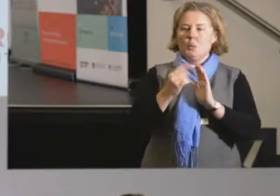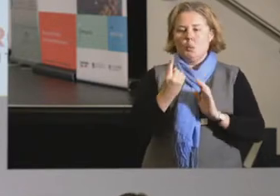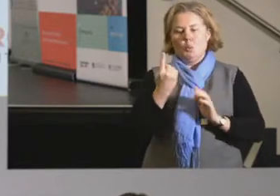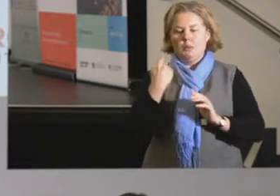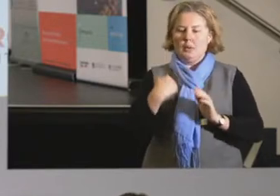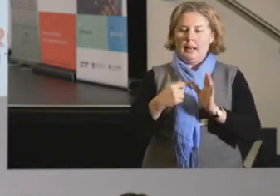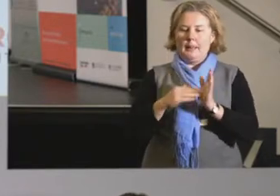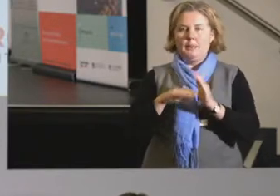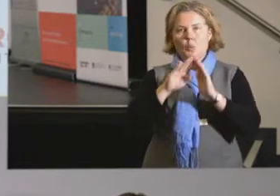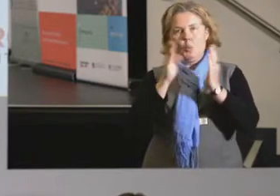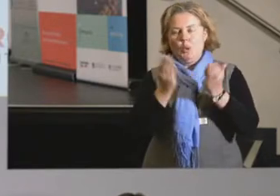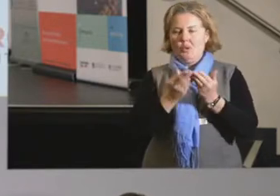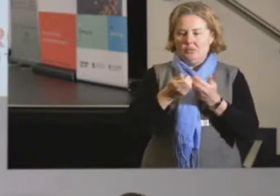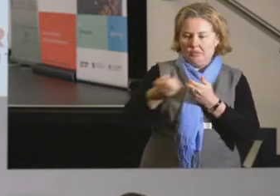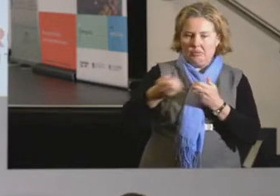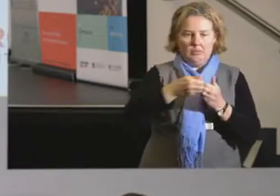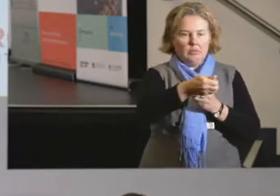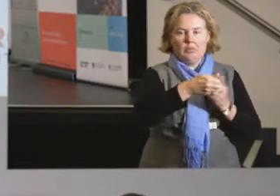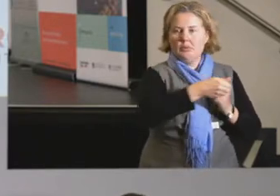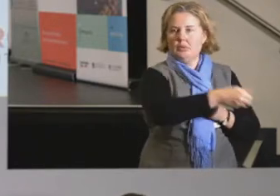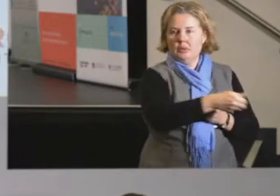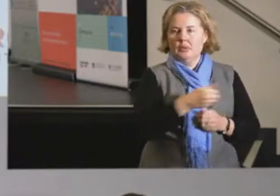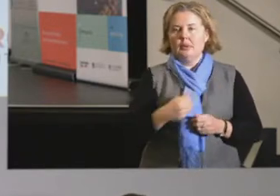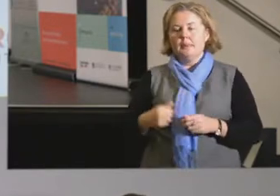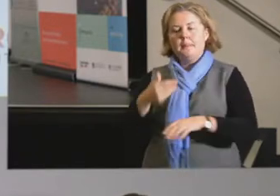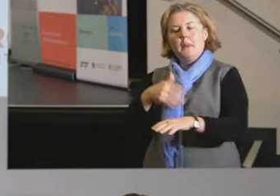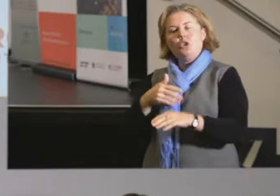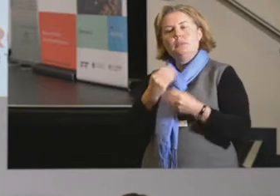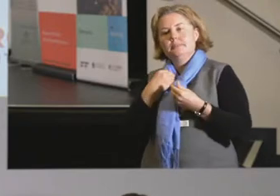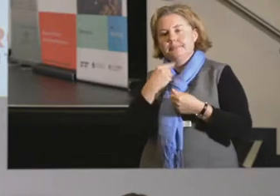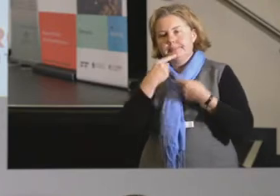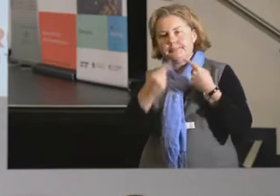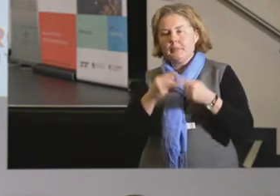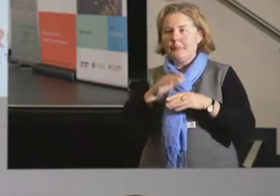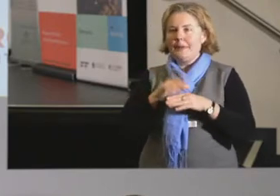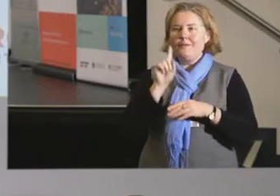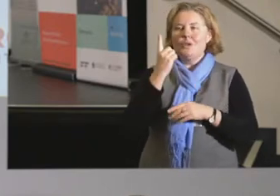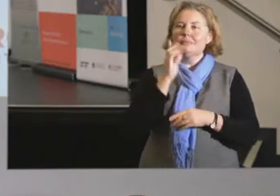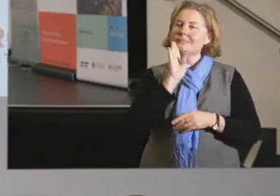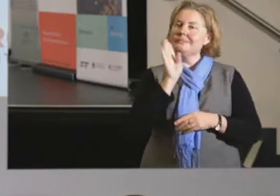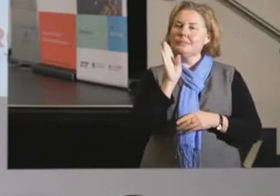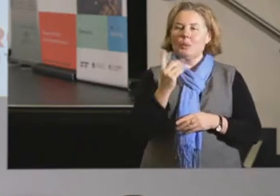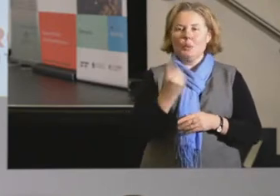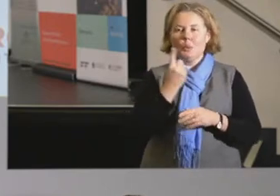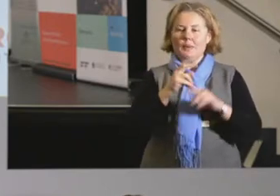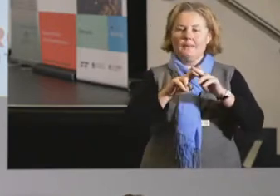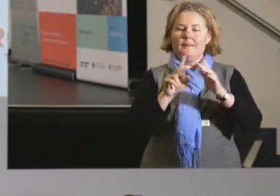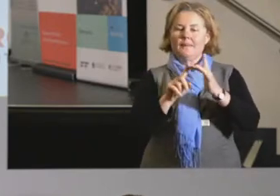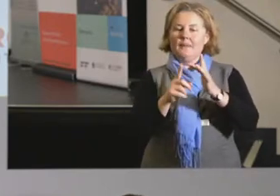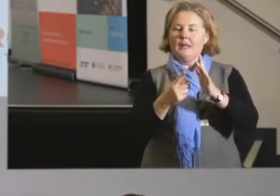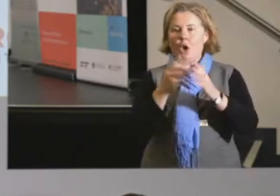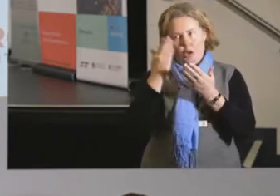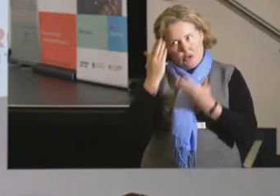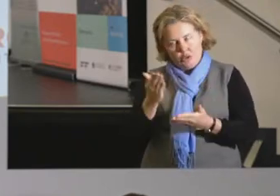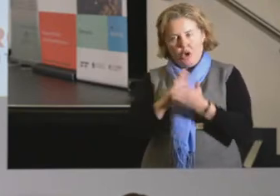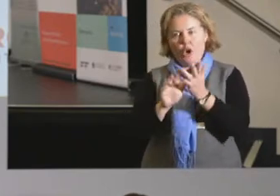background, you know, and again, going back to the opening keynote by the Honorable Fiami Matafa, you know,